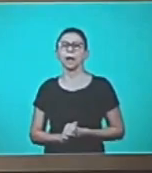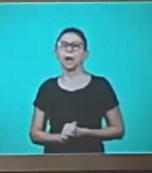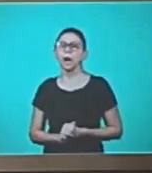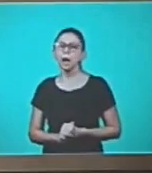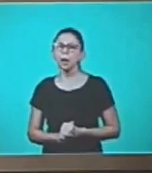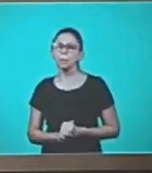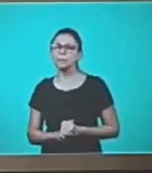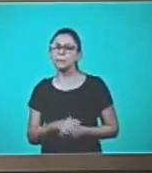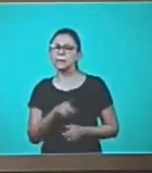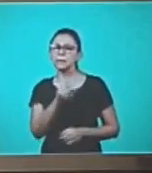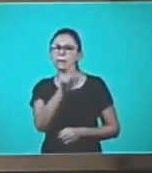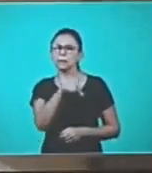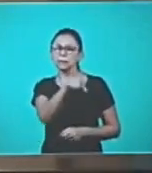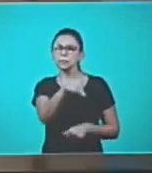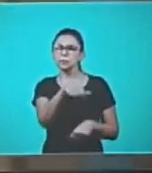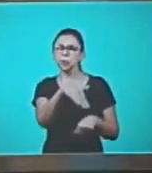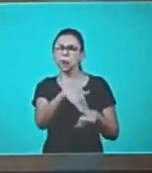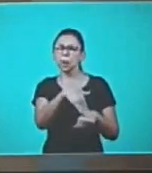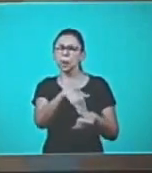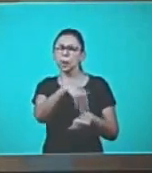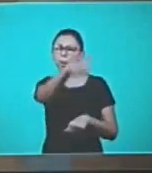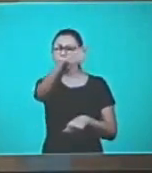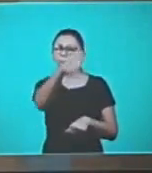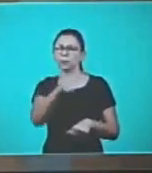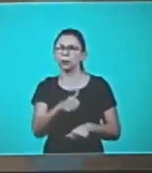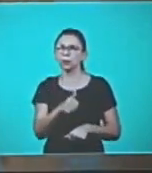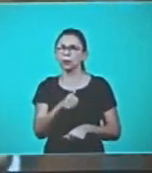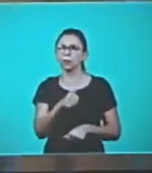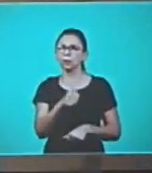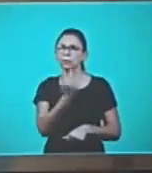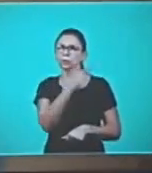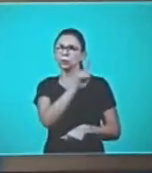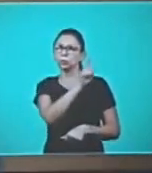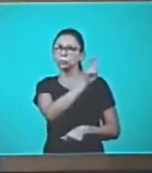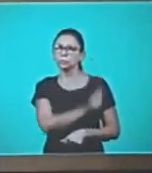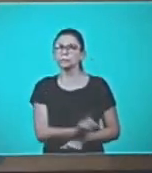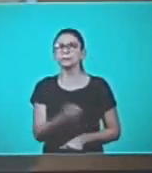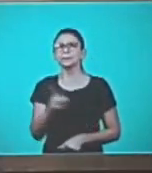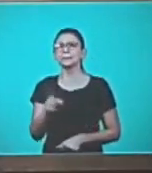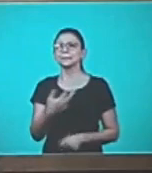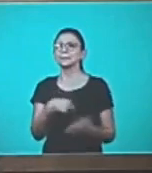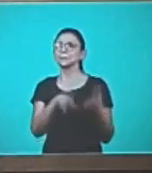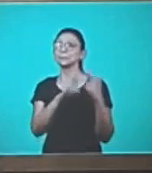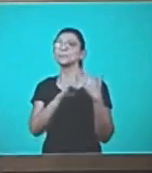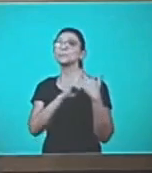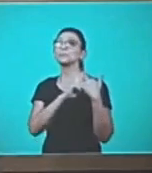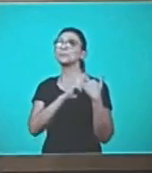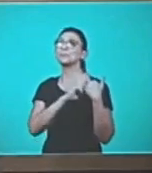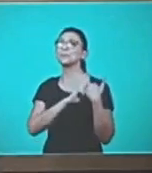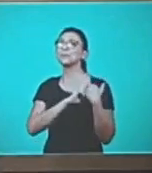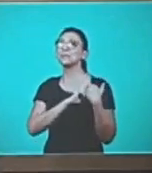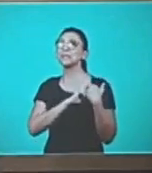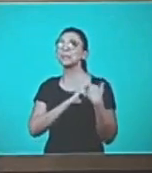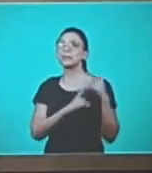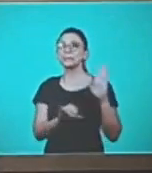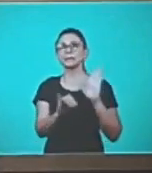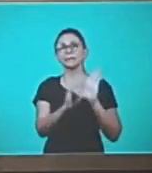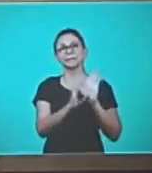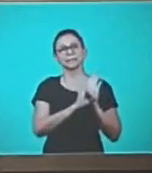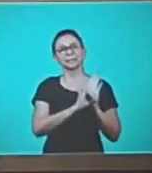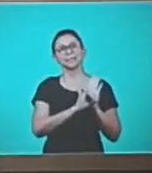not better than the ones who are around them, but they are more responsible because they need to be identified. And the